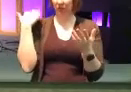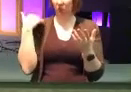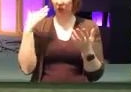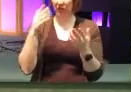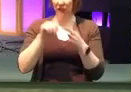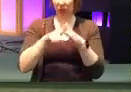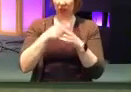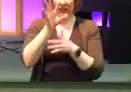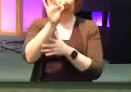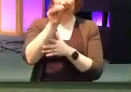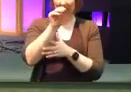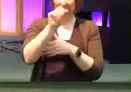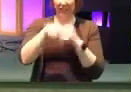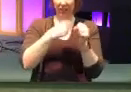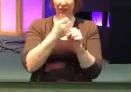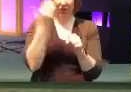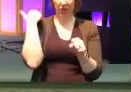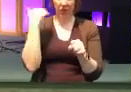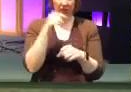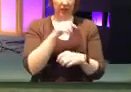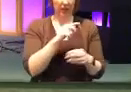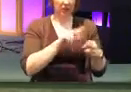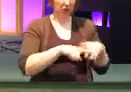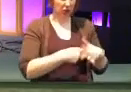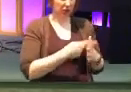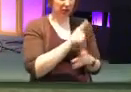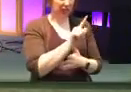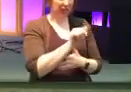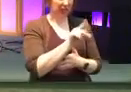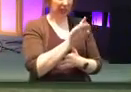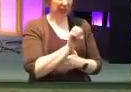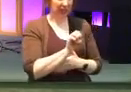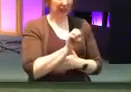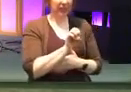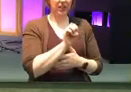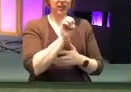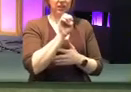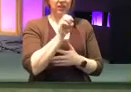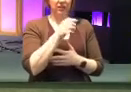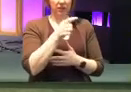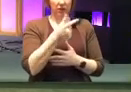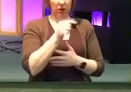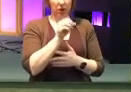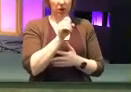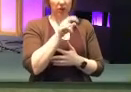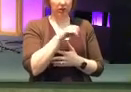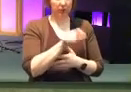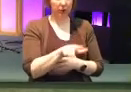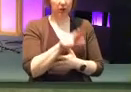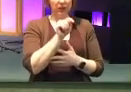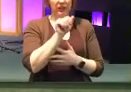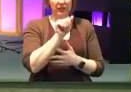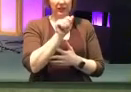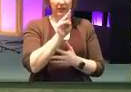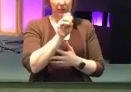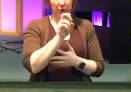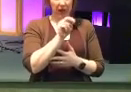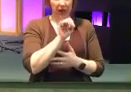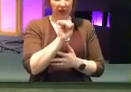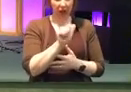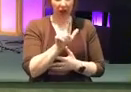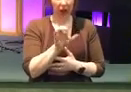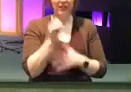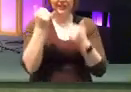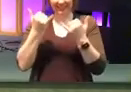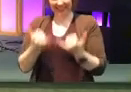ago, and what started as Lake Gospel Tabernacle is now River of Life Assembly of God. Started 90